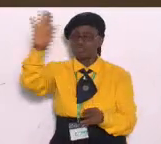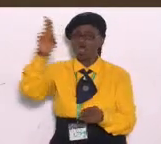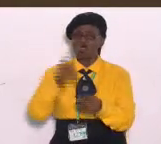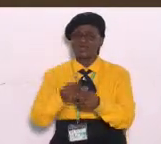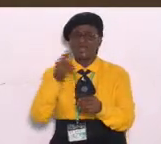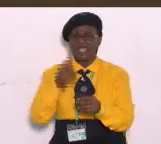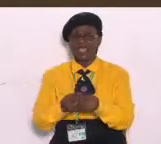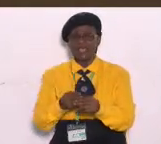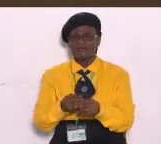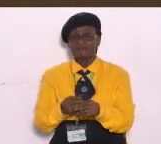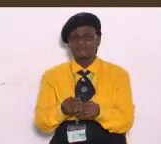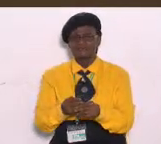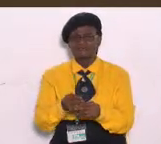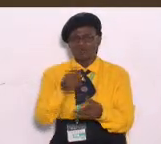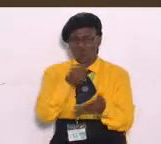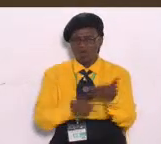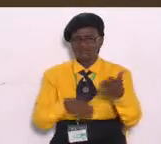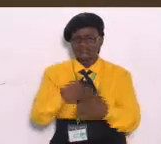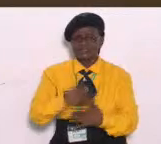What's the next thing He